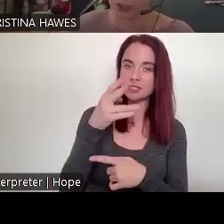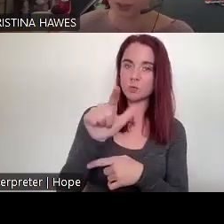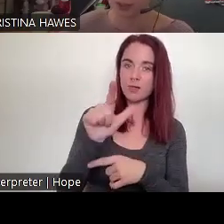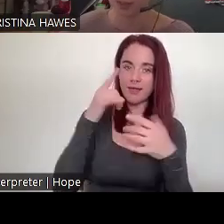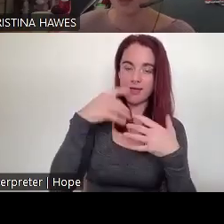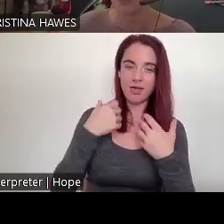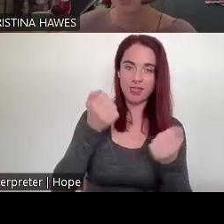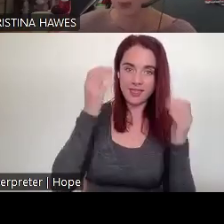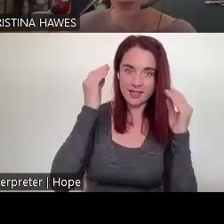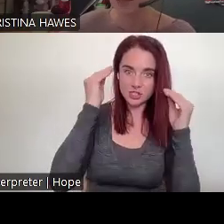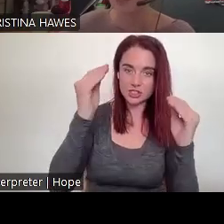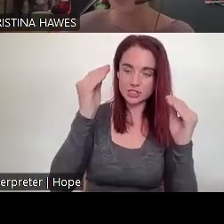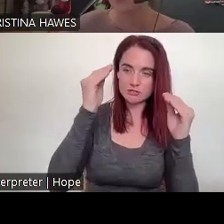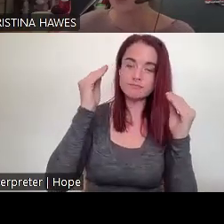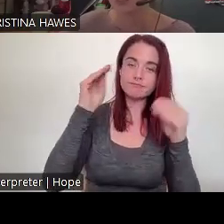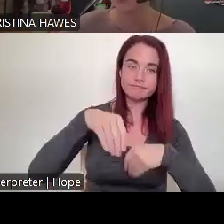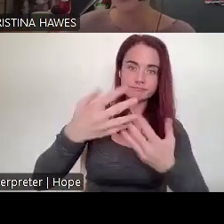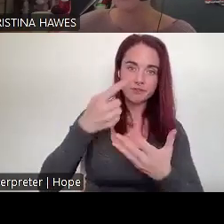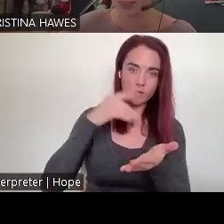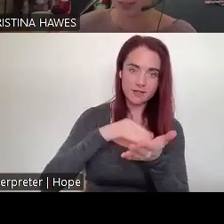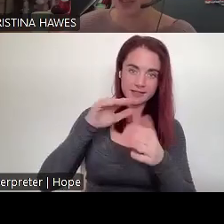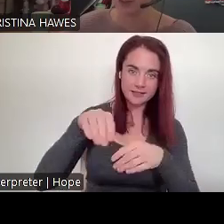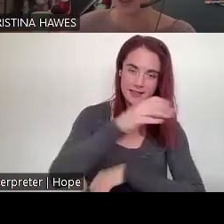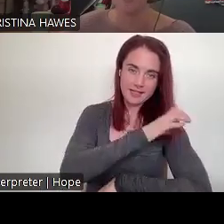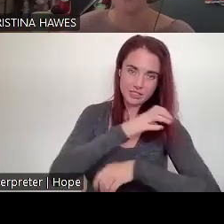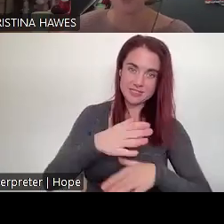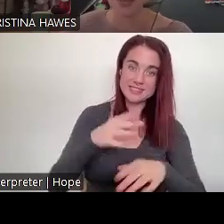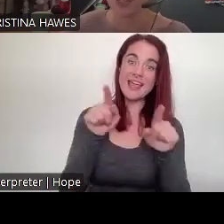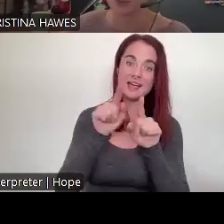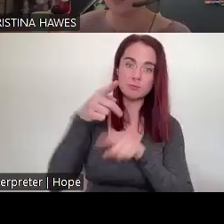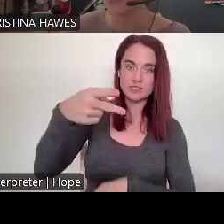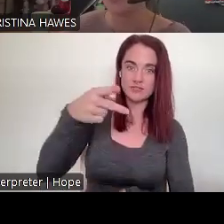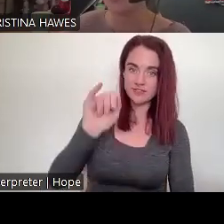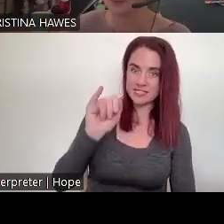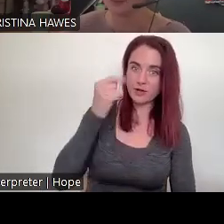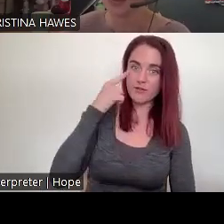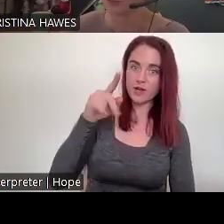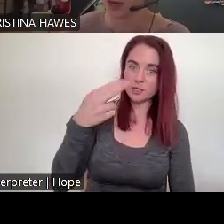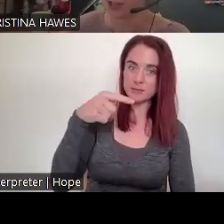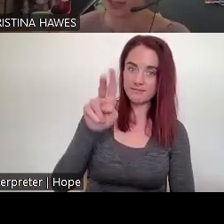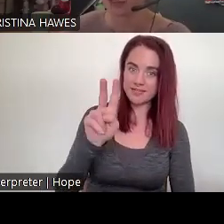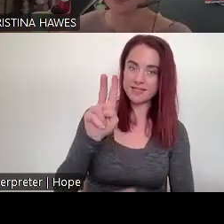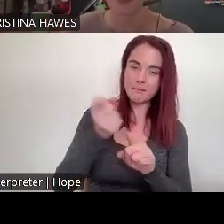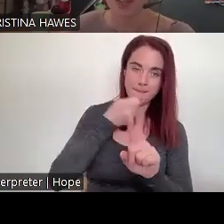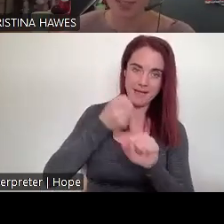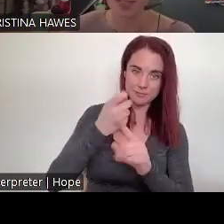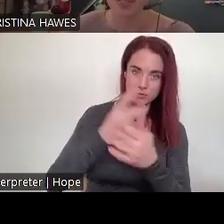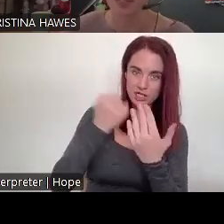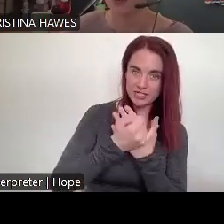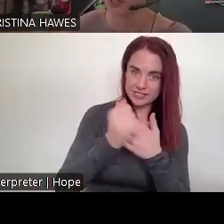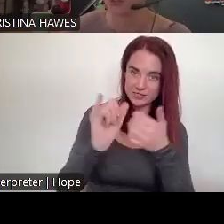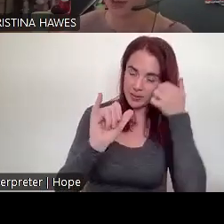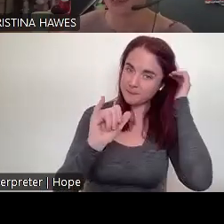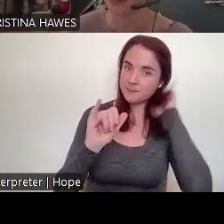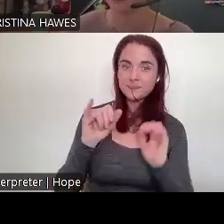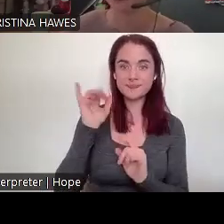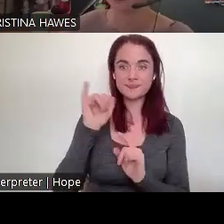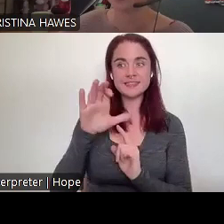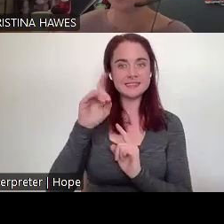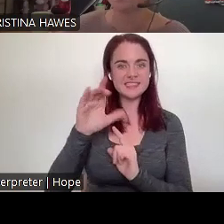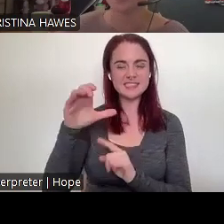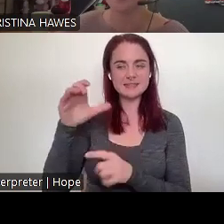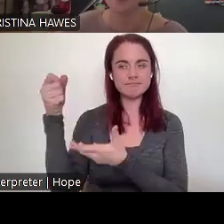to clinicians, as well as the site principal investigator for the HPV Impact Project, a CDC-funded